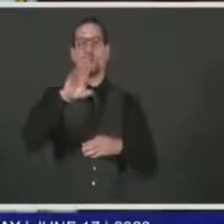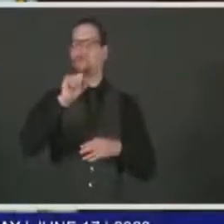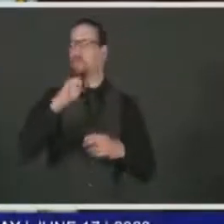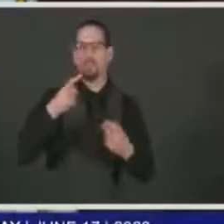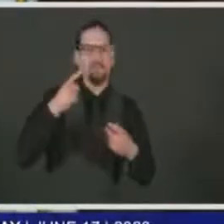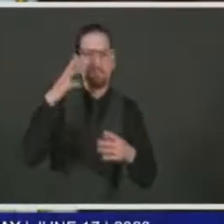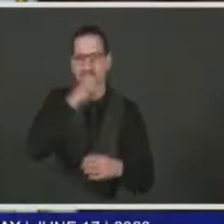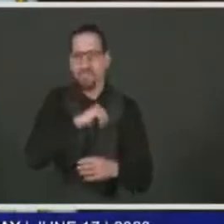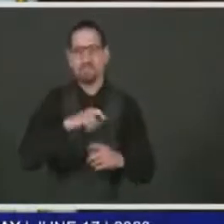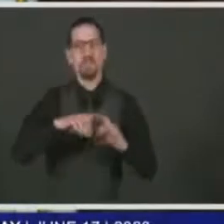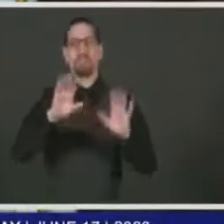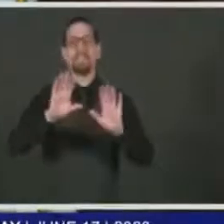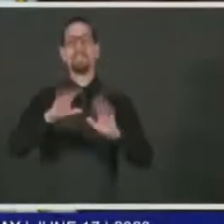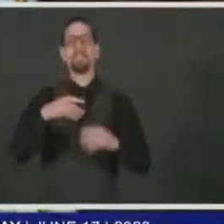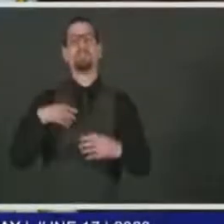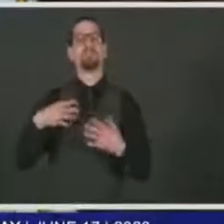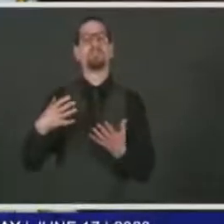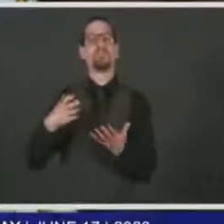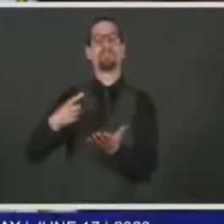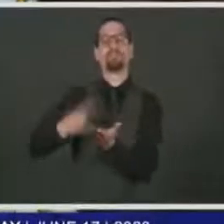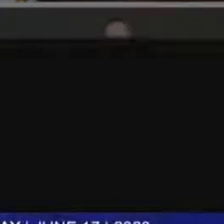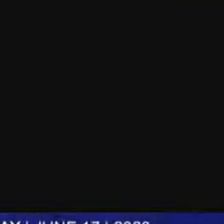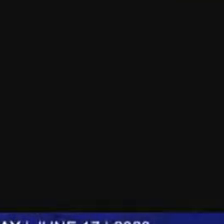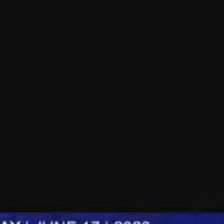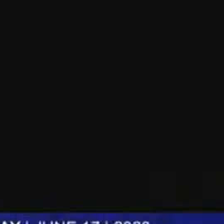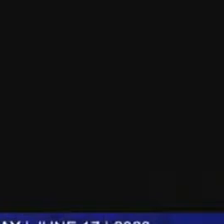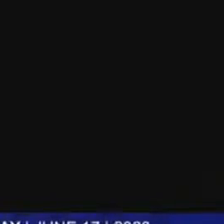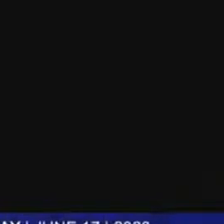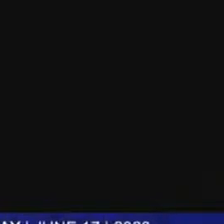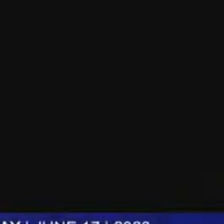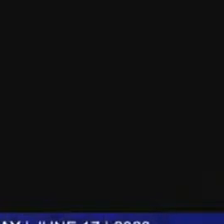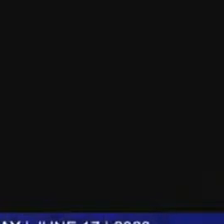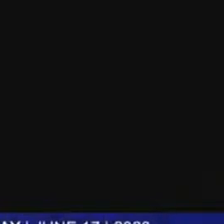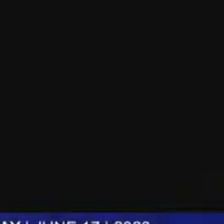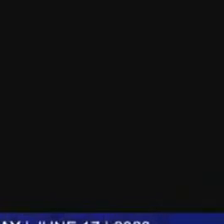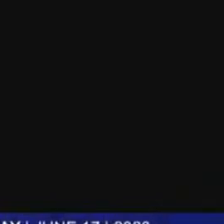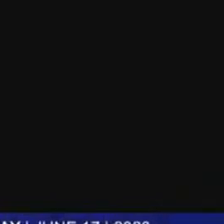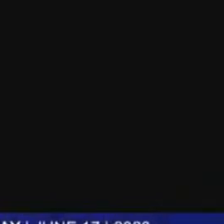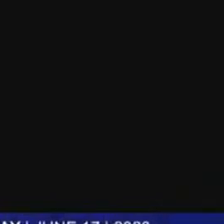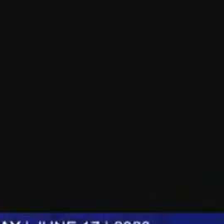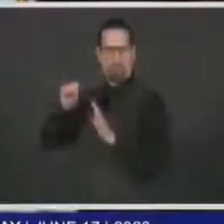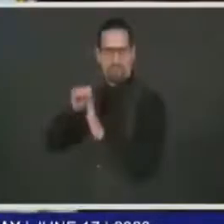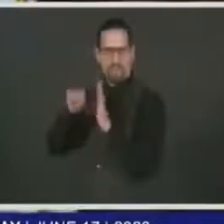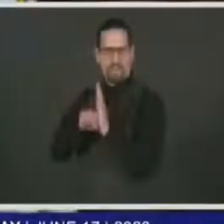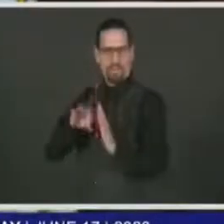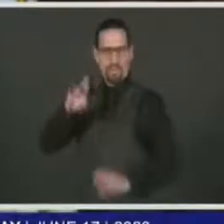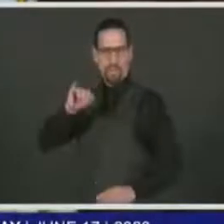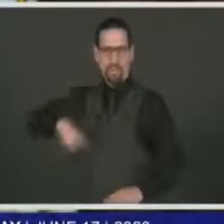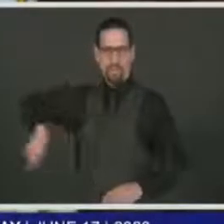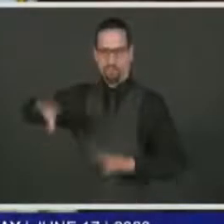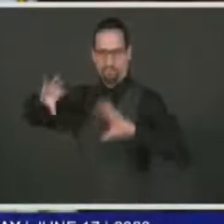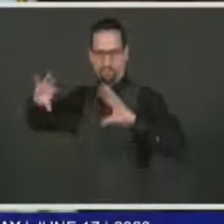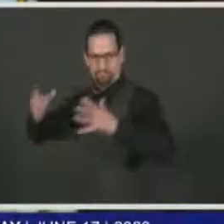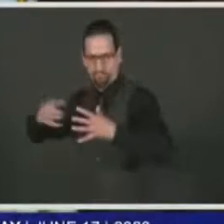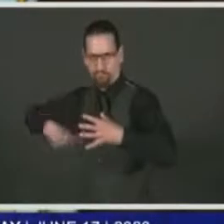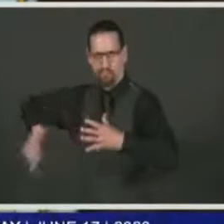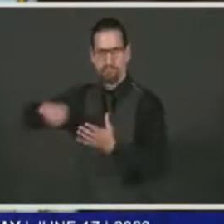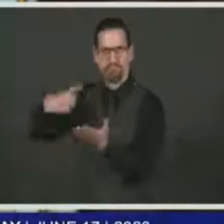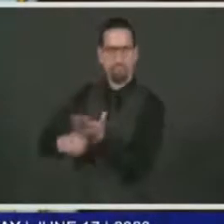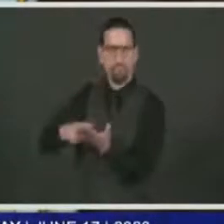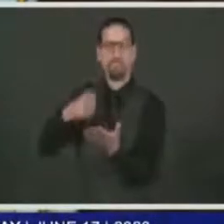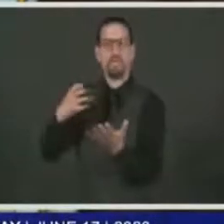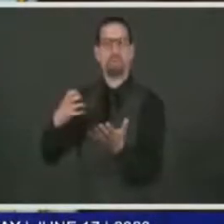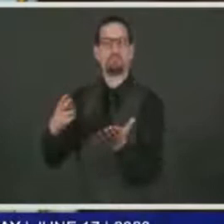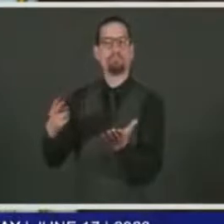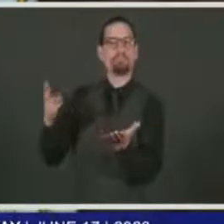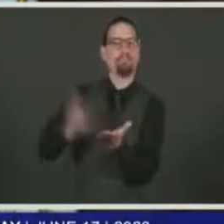is permanently reimbursed in the state of Rhode Island. A month or 2 months ago, I signed an executive order requiring